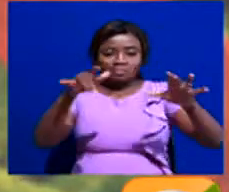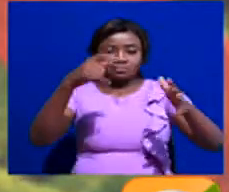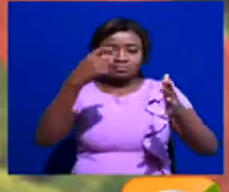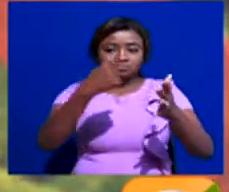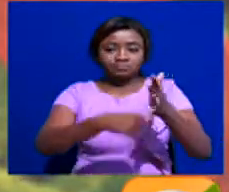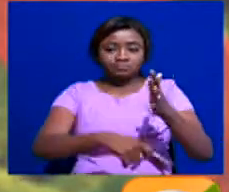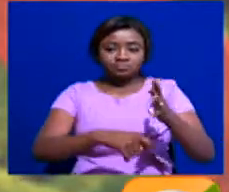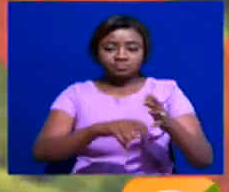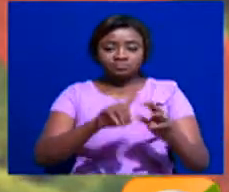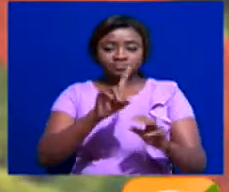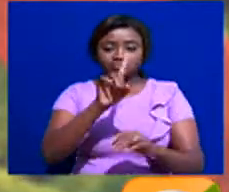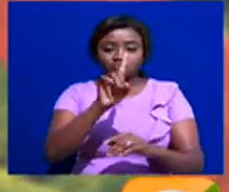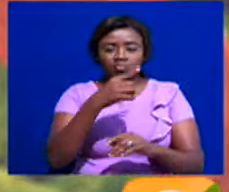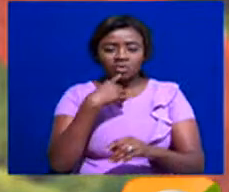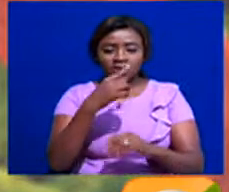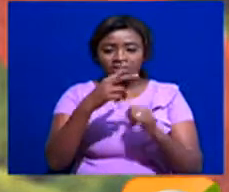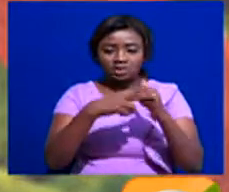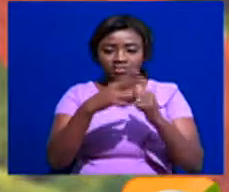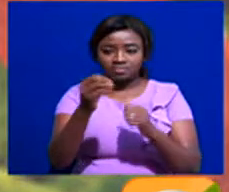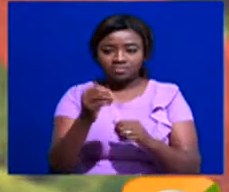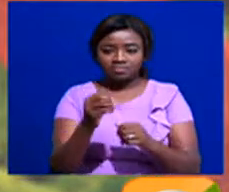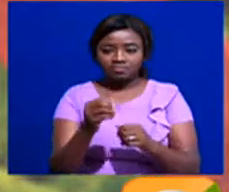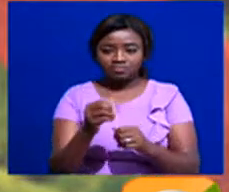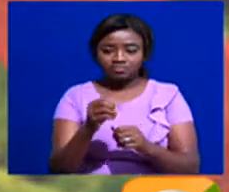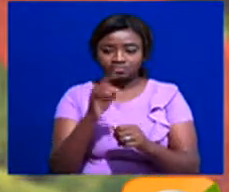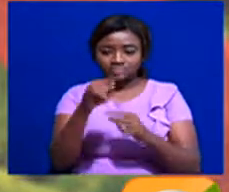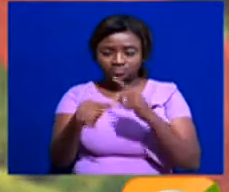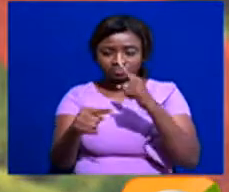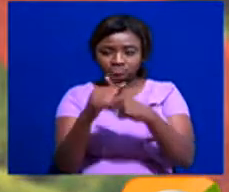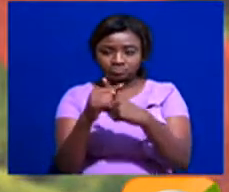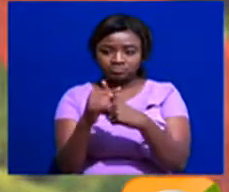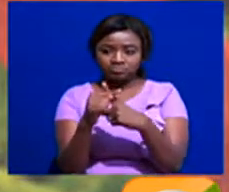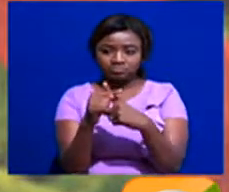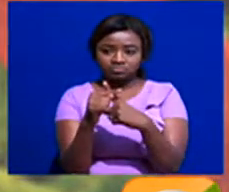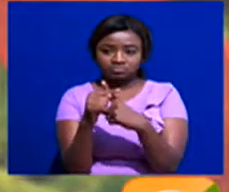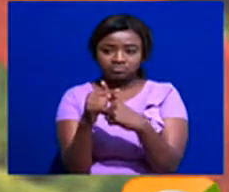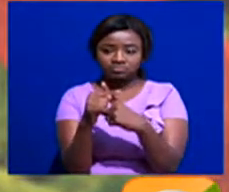is 170. So if you multiply that one with